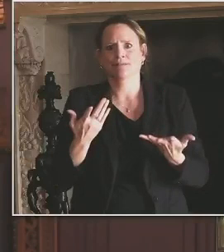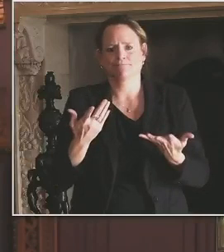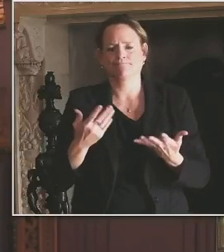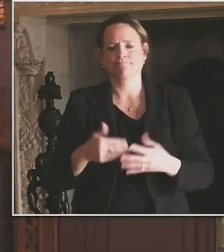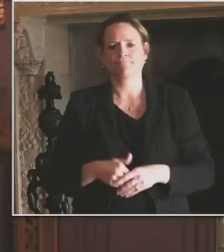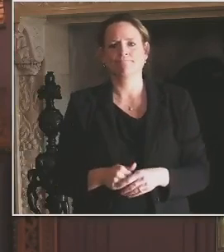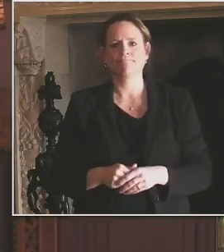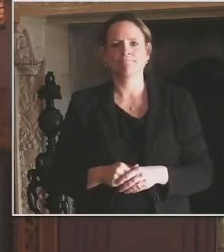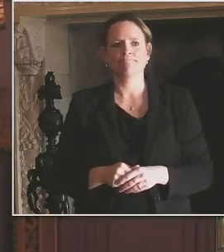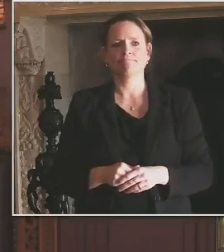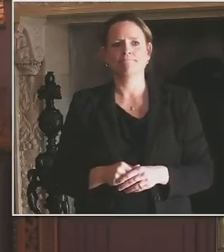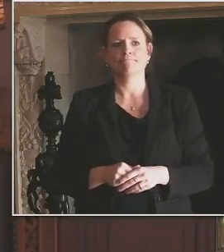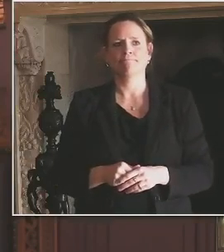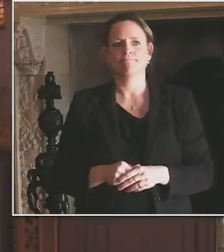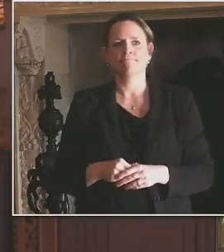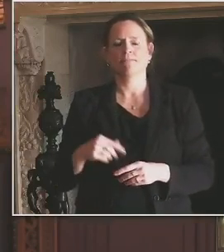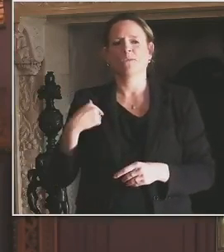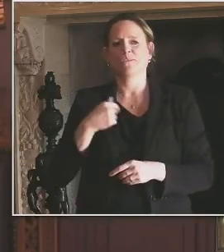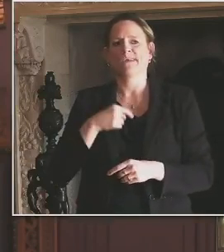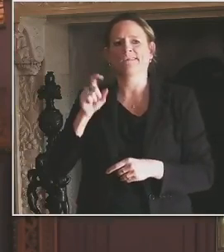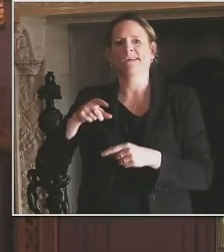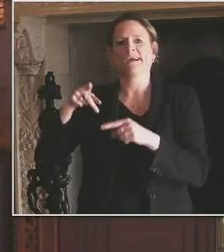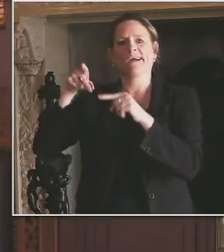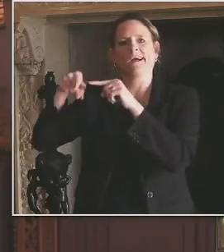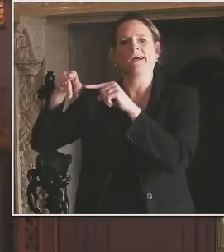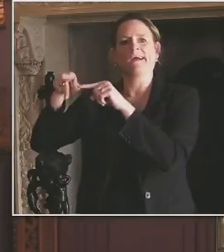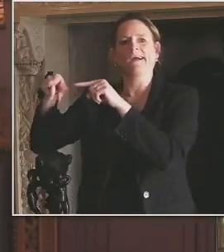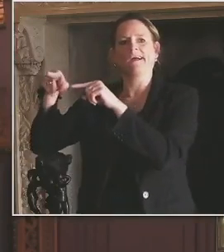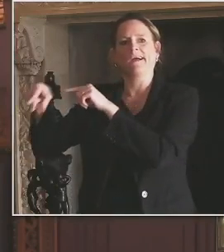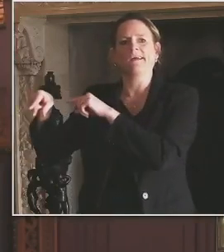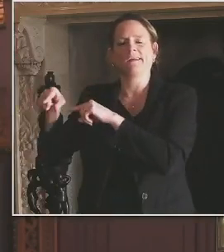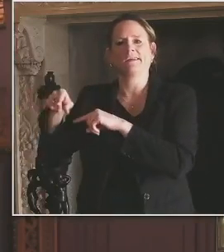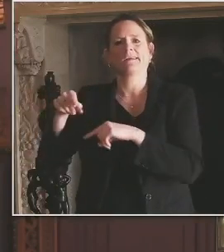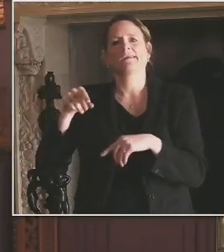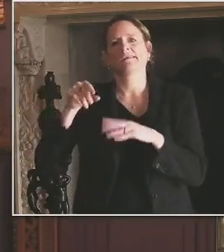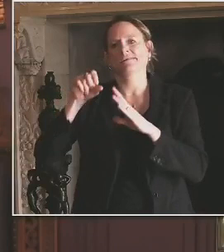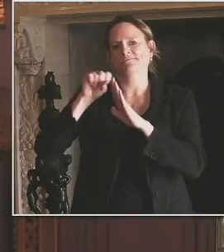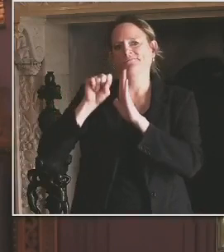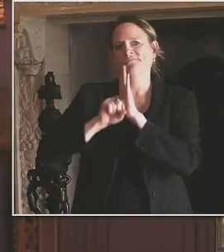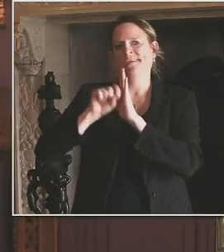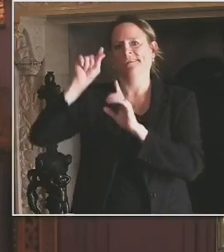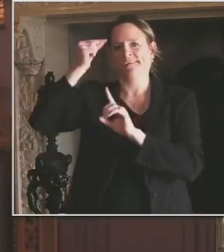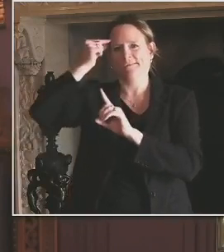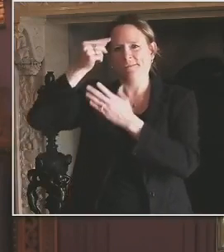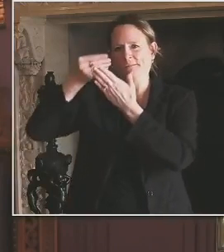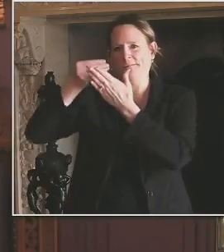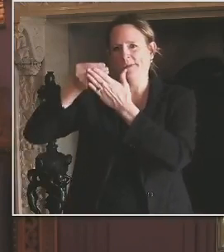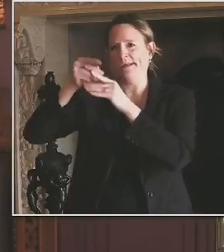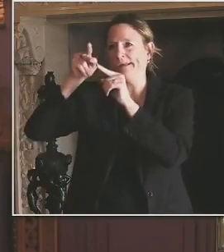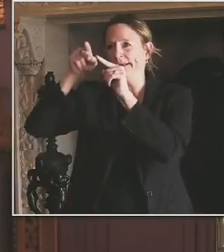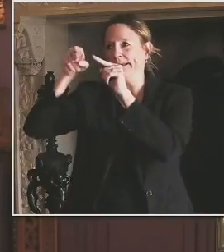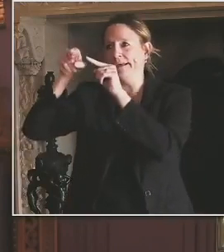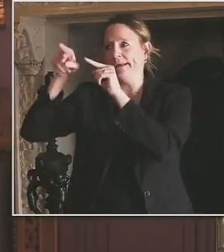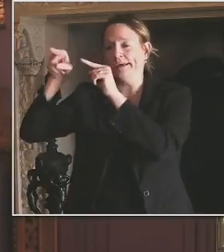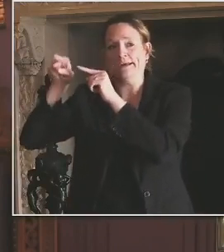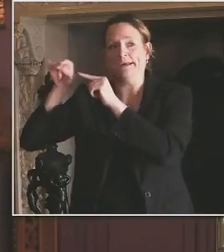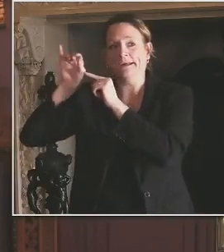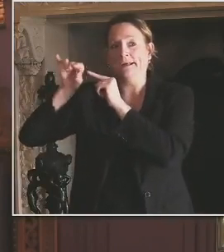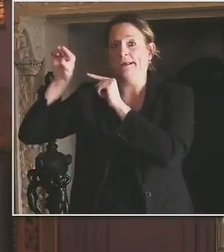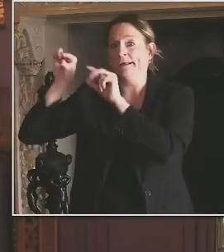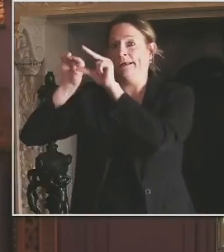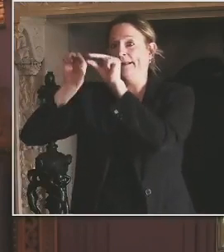to state government to do whatever we can to minimize the threat